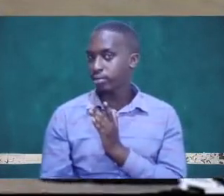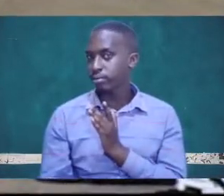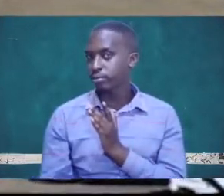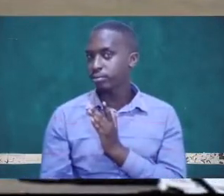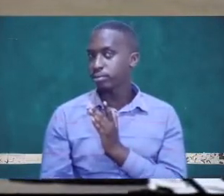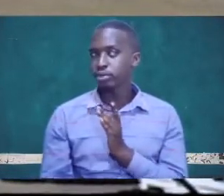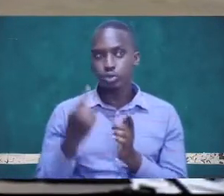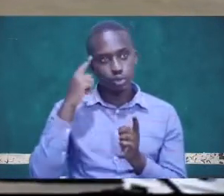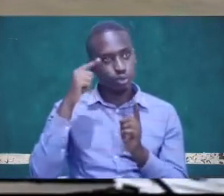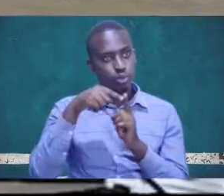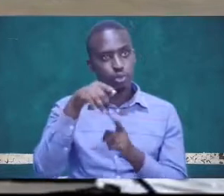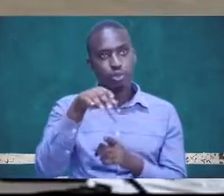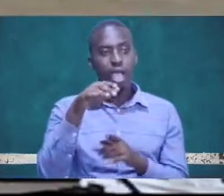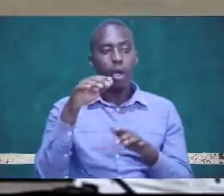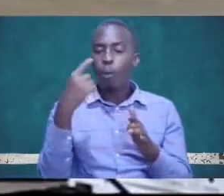do you